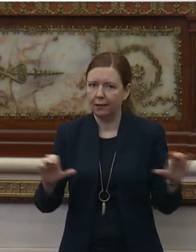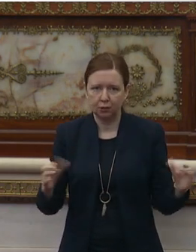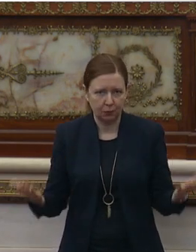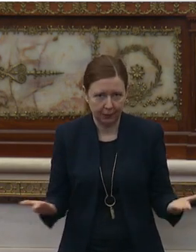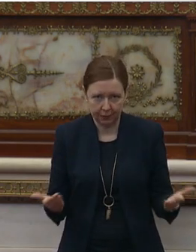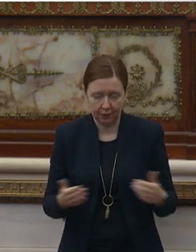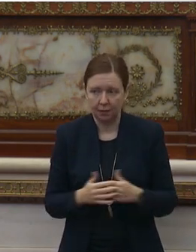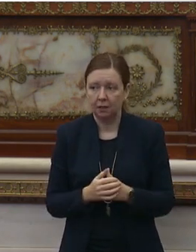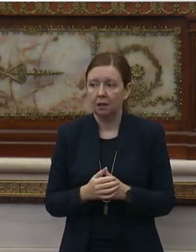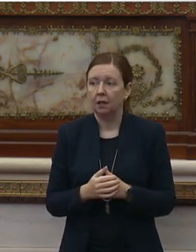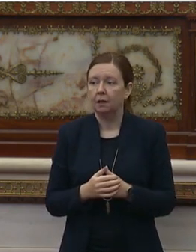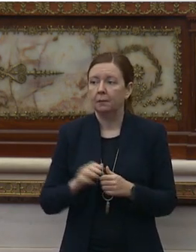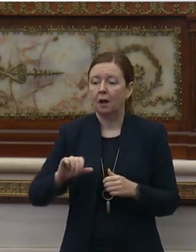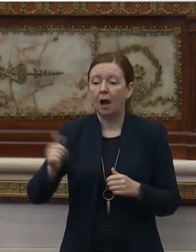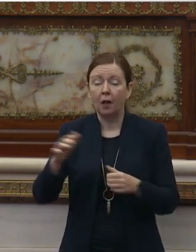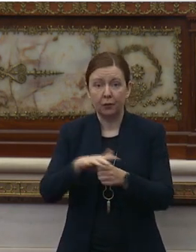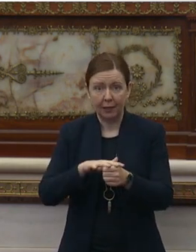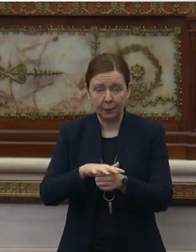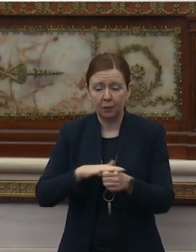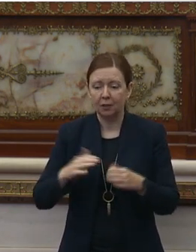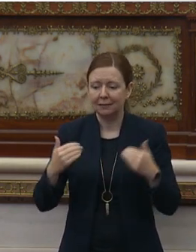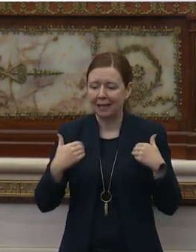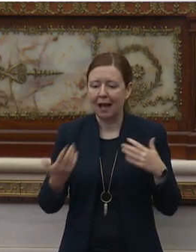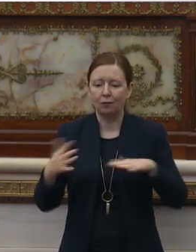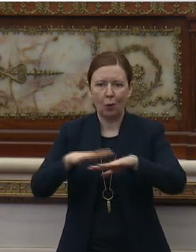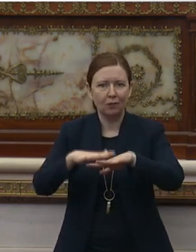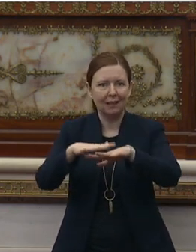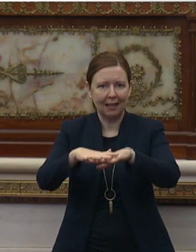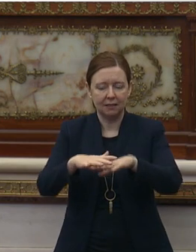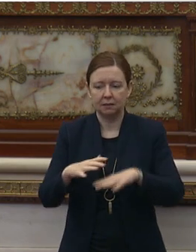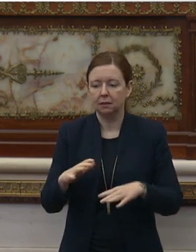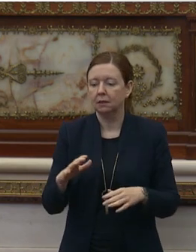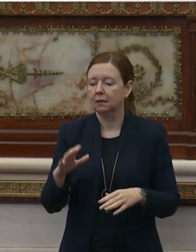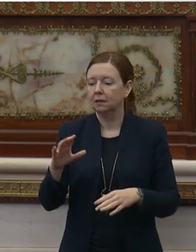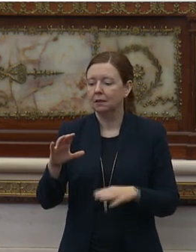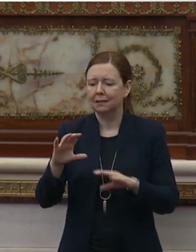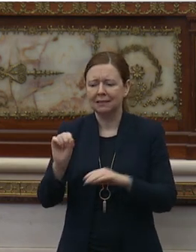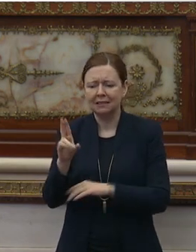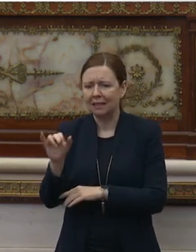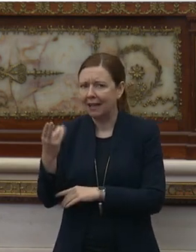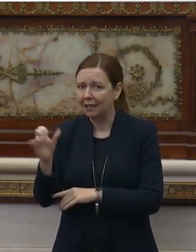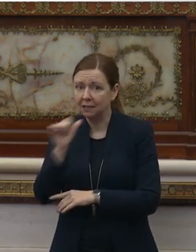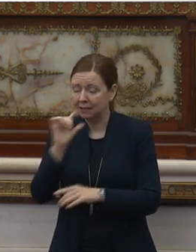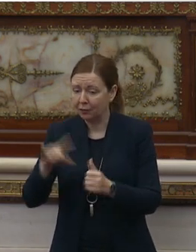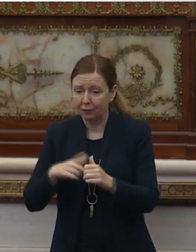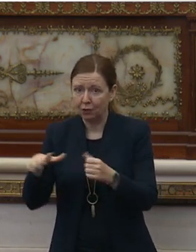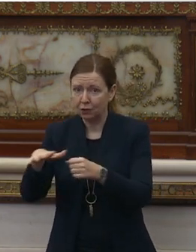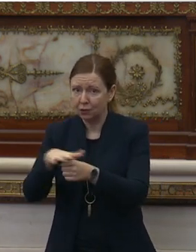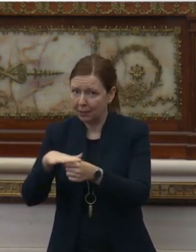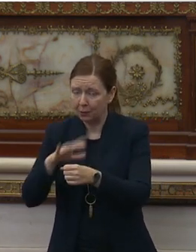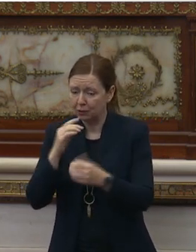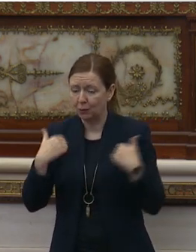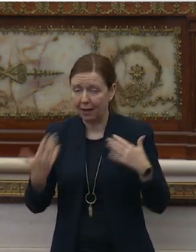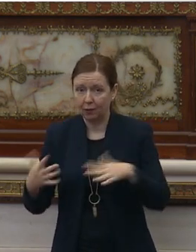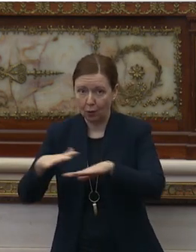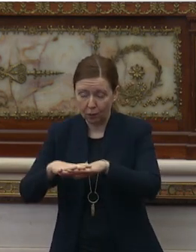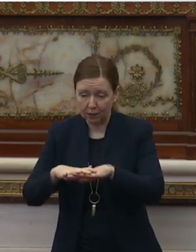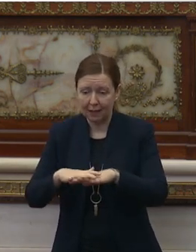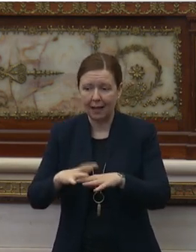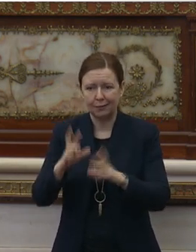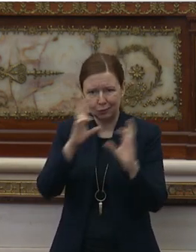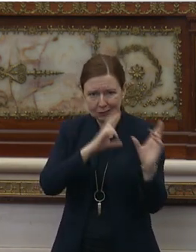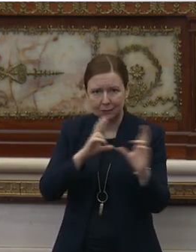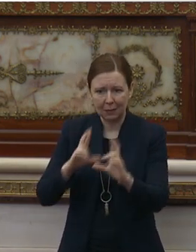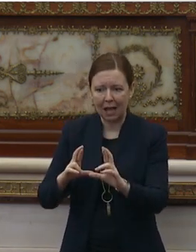here. Other neighborhoods have overlays. Society Hill is not the first neighborhood to have an overlay to respect